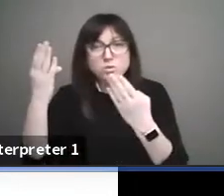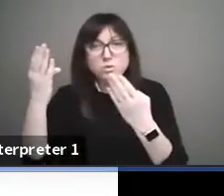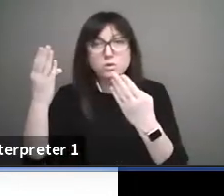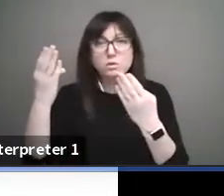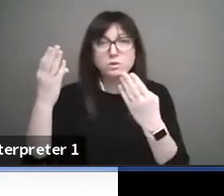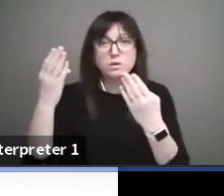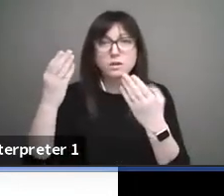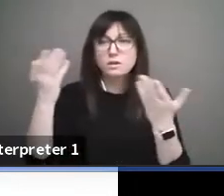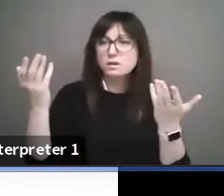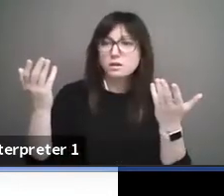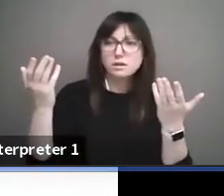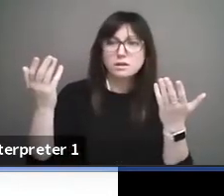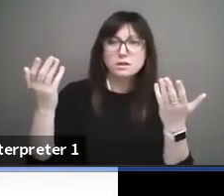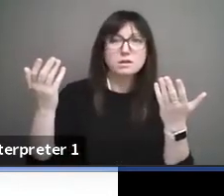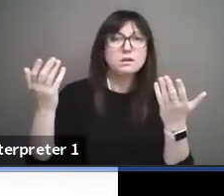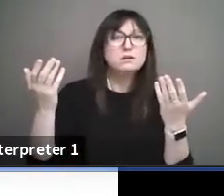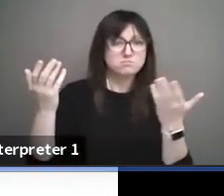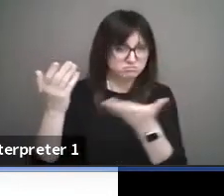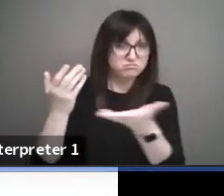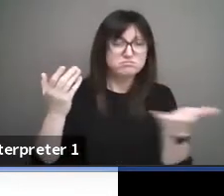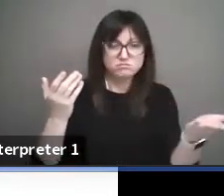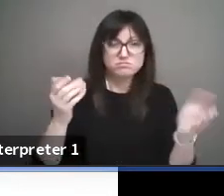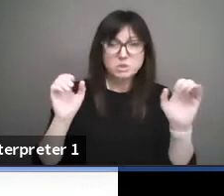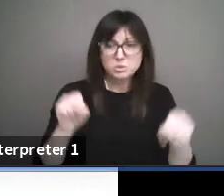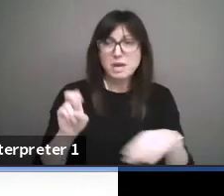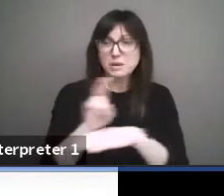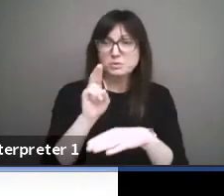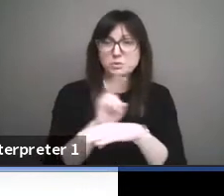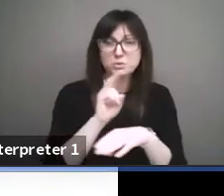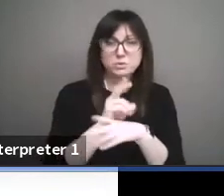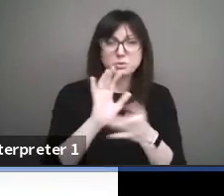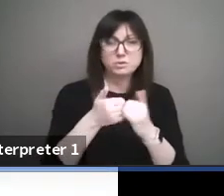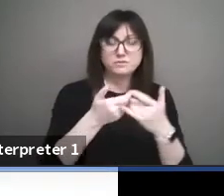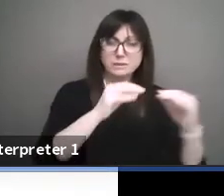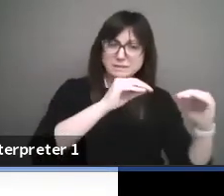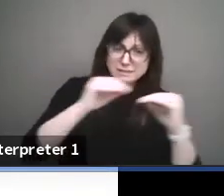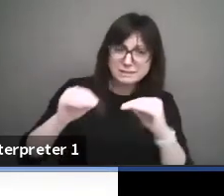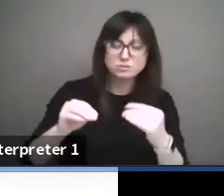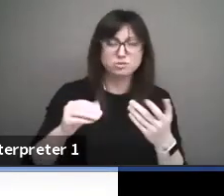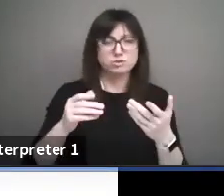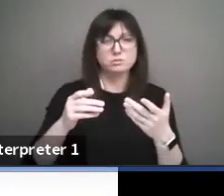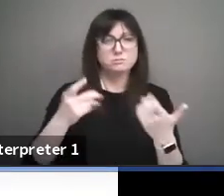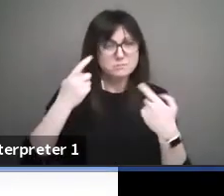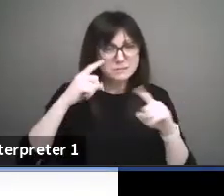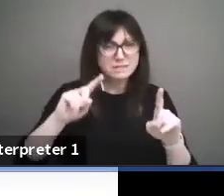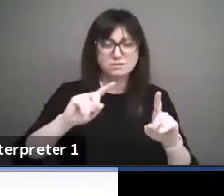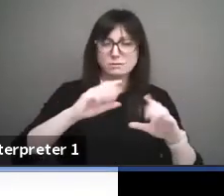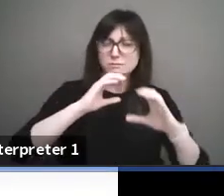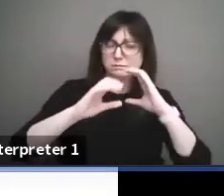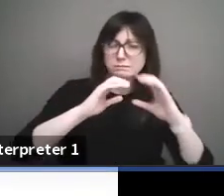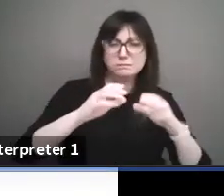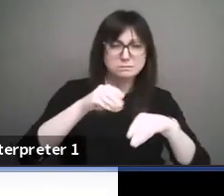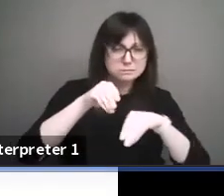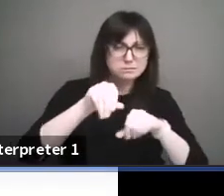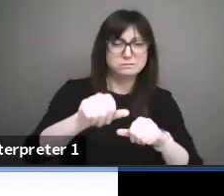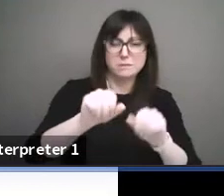Vega, great. Okay, sorry. You can use this to actually educate and communicate effectively to anyone, customers,